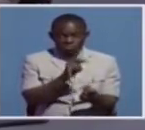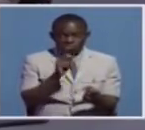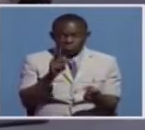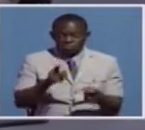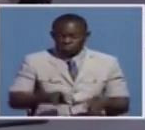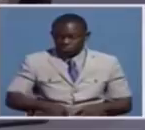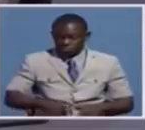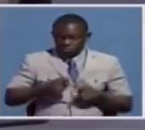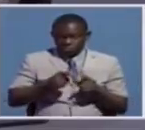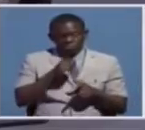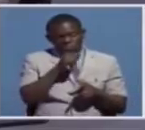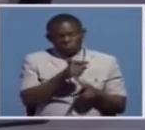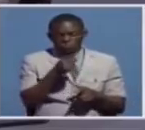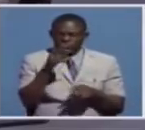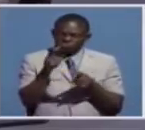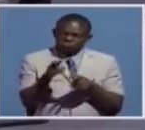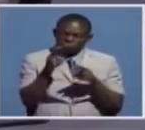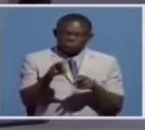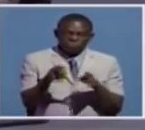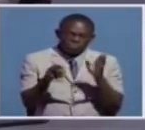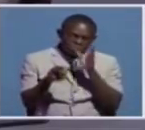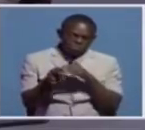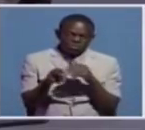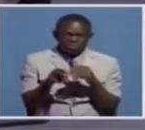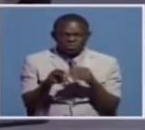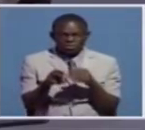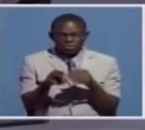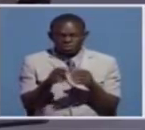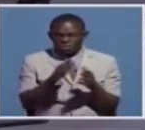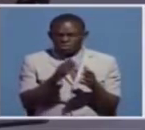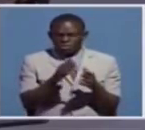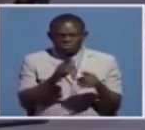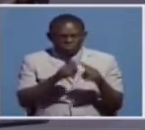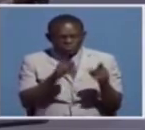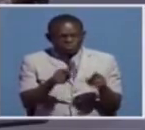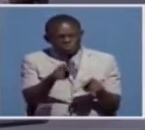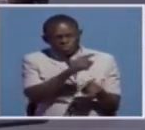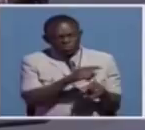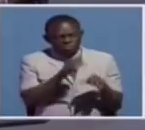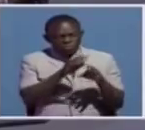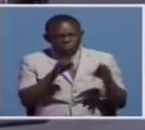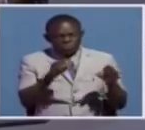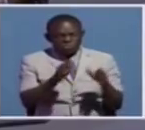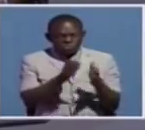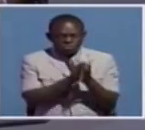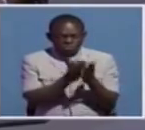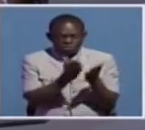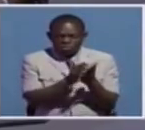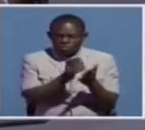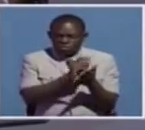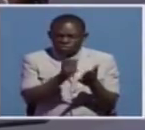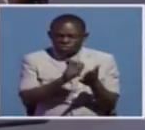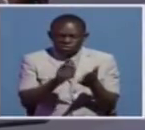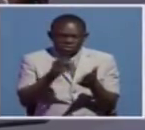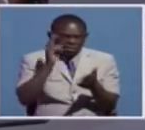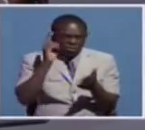and you've seen it. Yes. Up close. Yes. None of you is picking up a pen to write anything. Well, I think that by